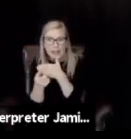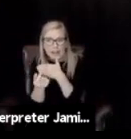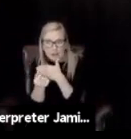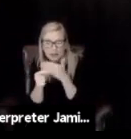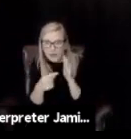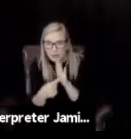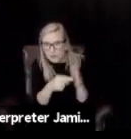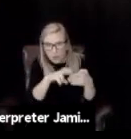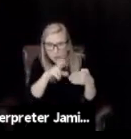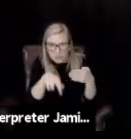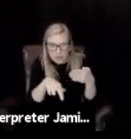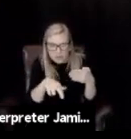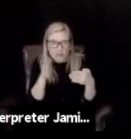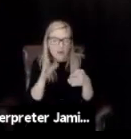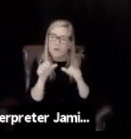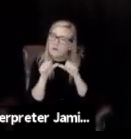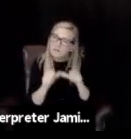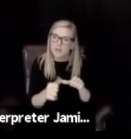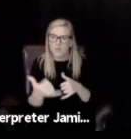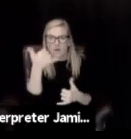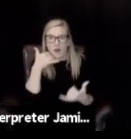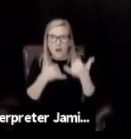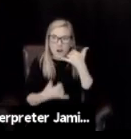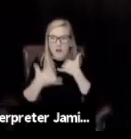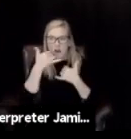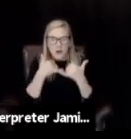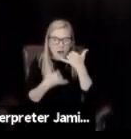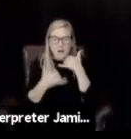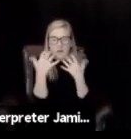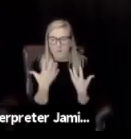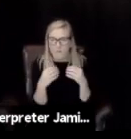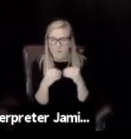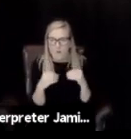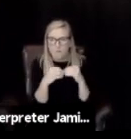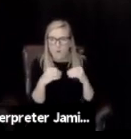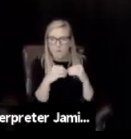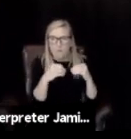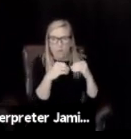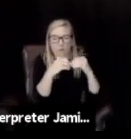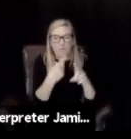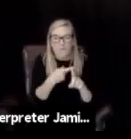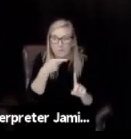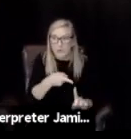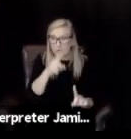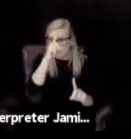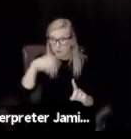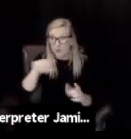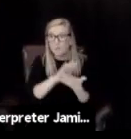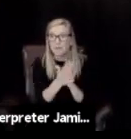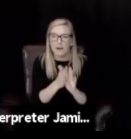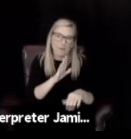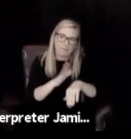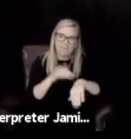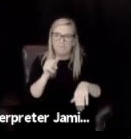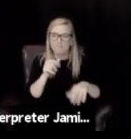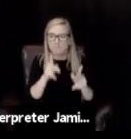they're gonna call you, and they want more and more, because you are the go-to person that can make it